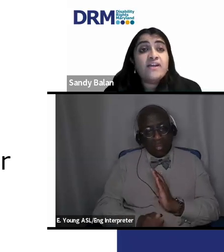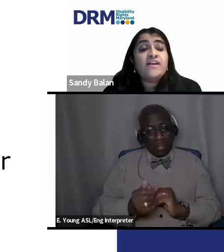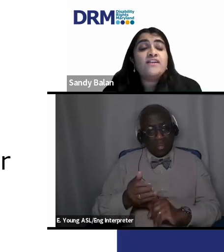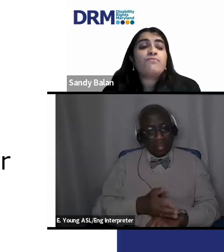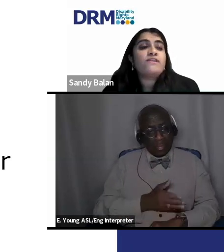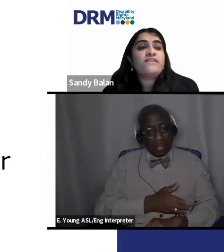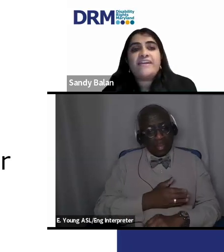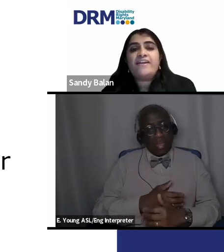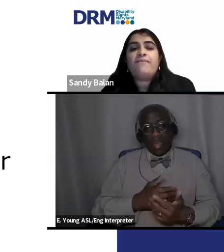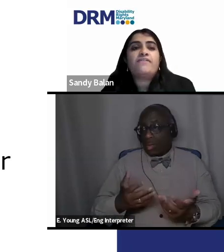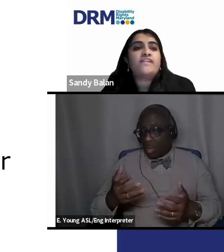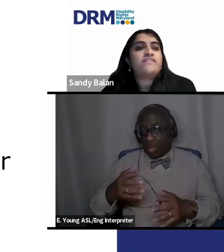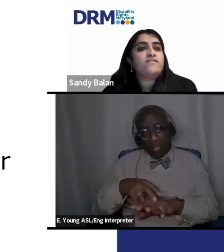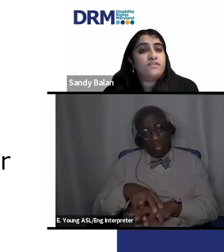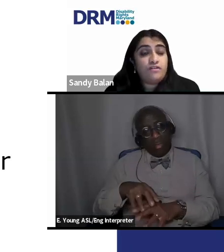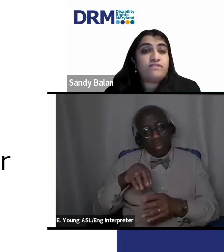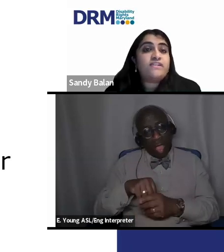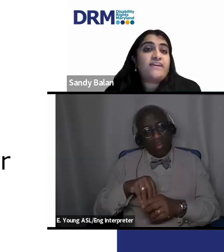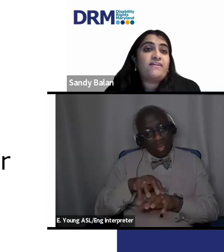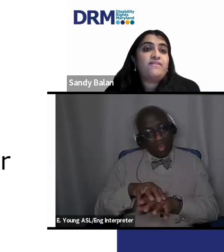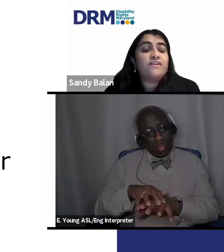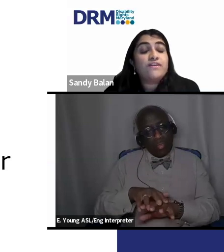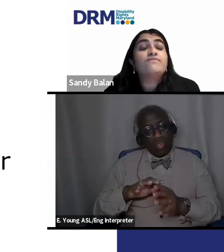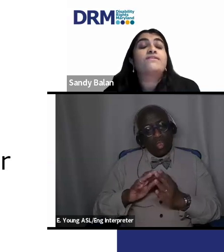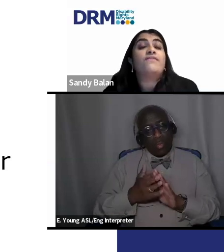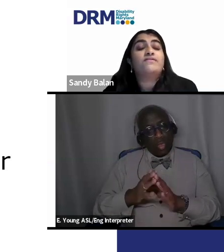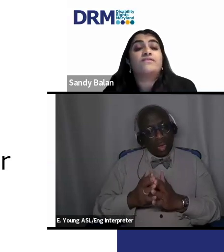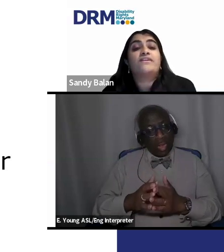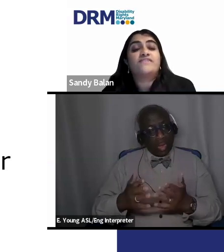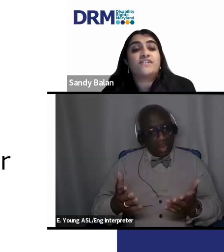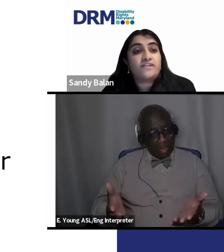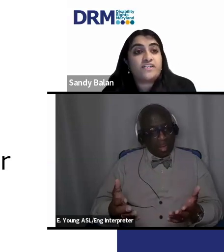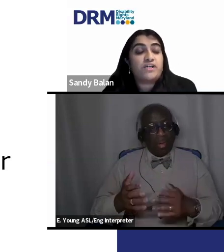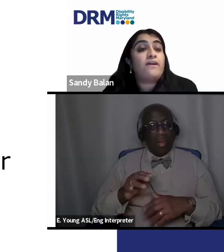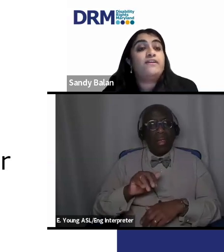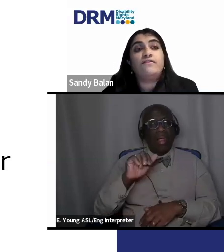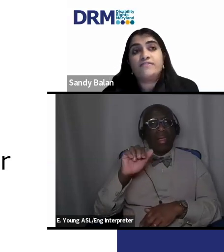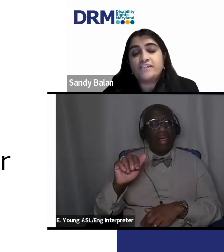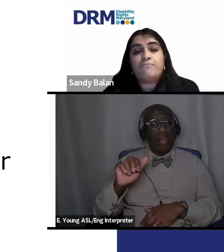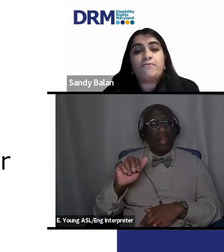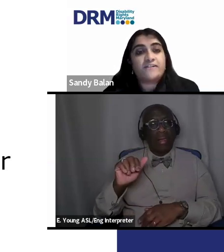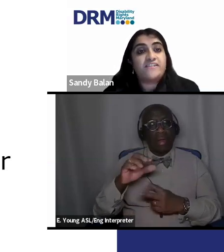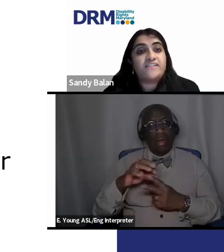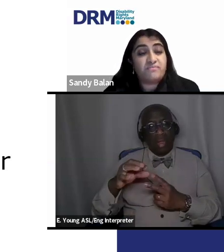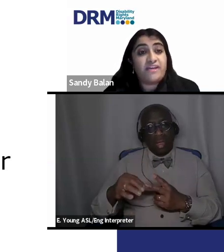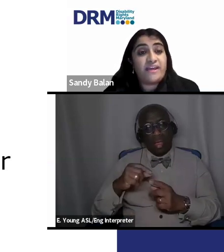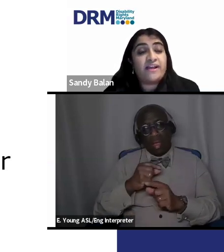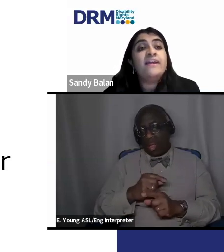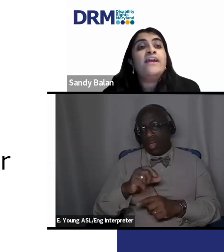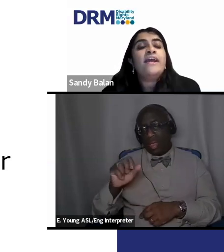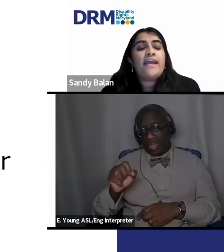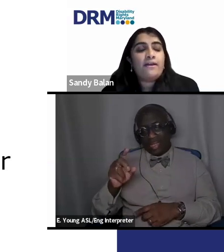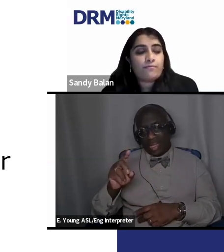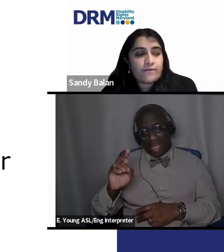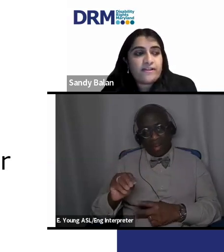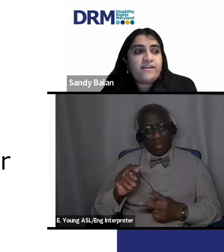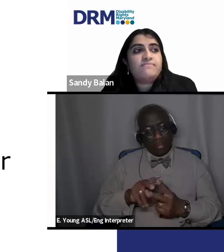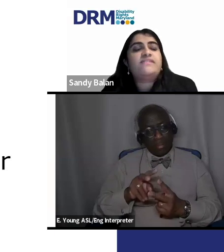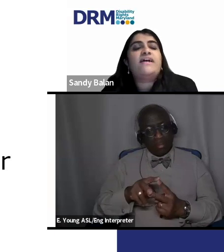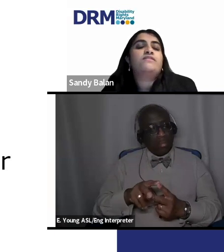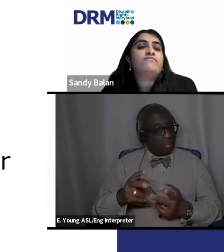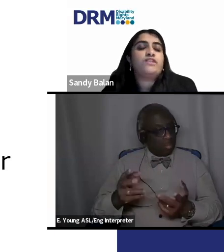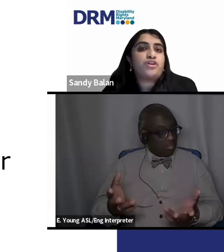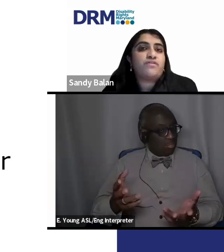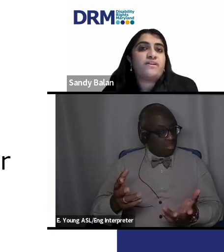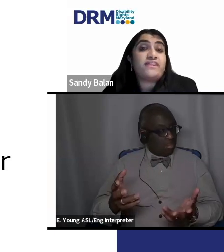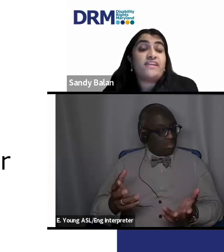integration. So when thinking about the use of alternatives to guardianship and using supported decision-making, it really